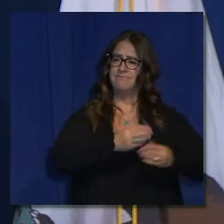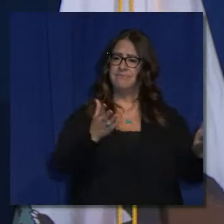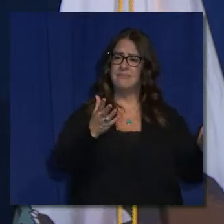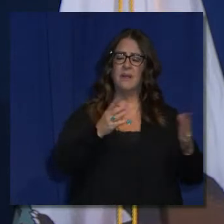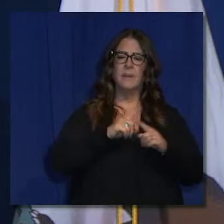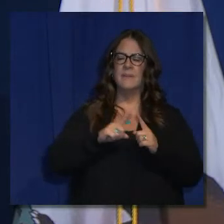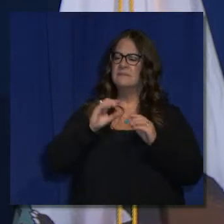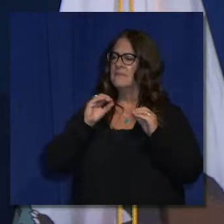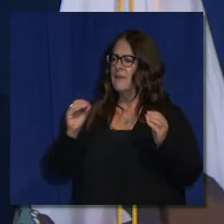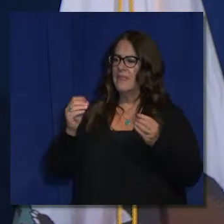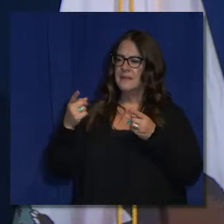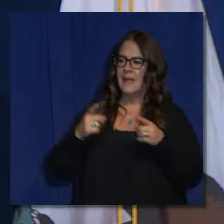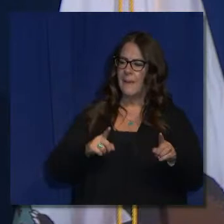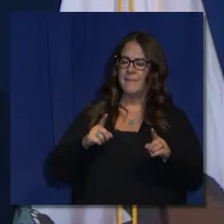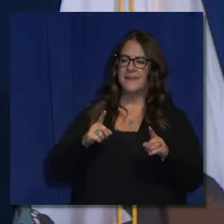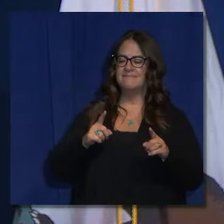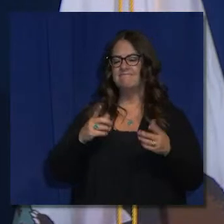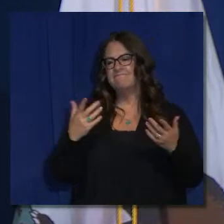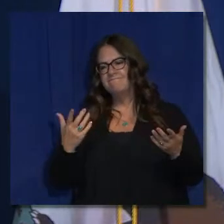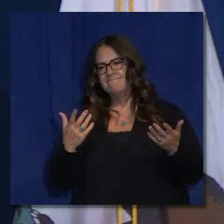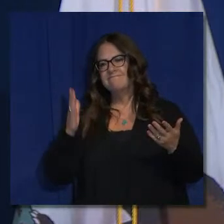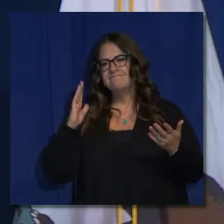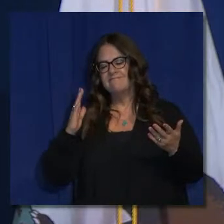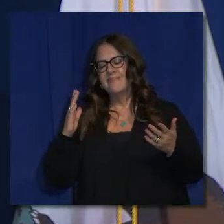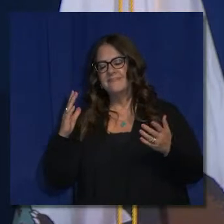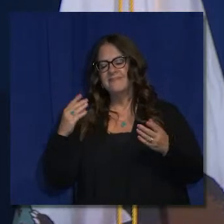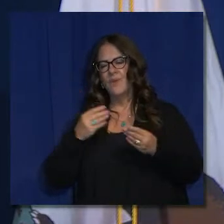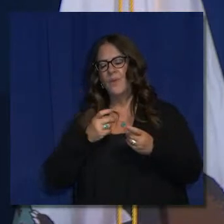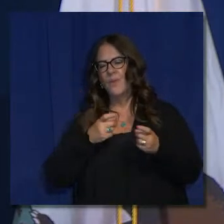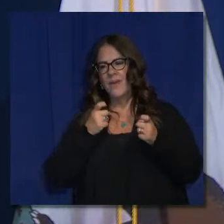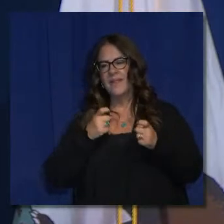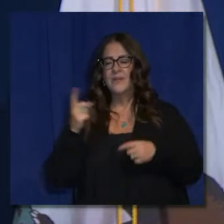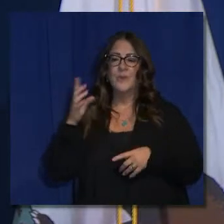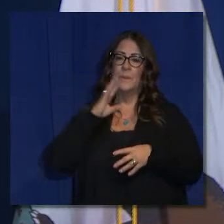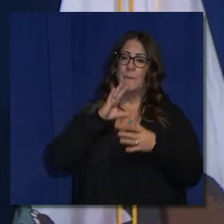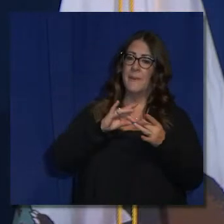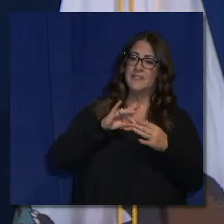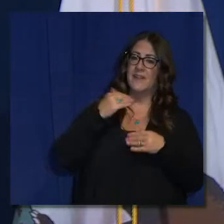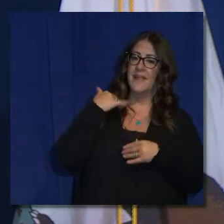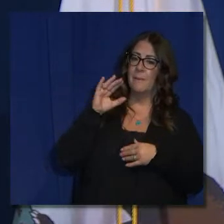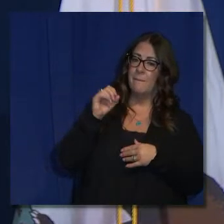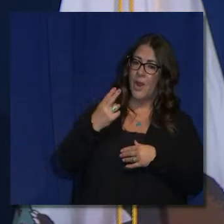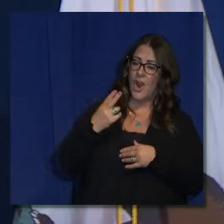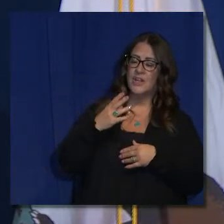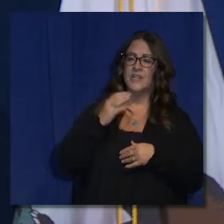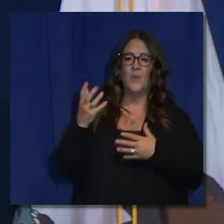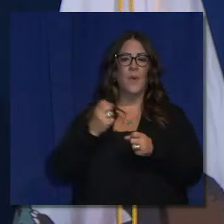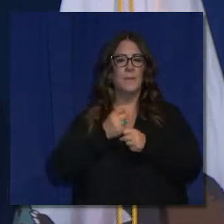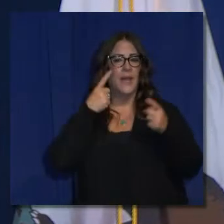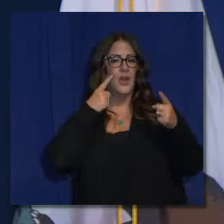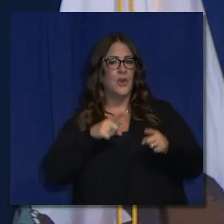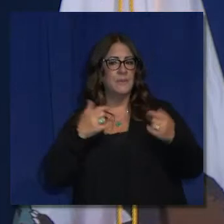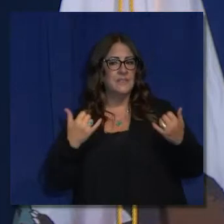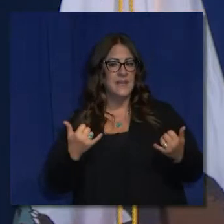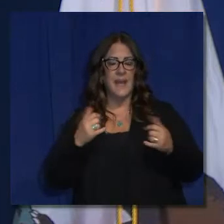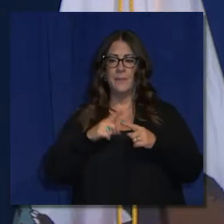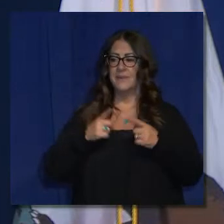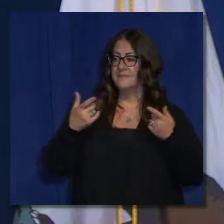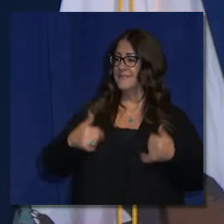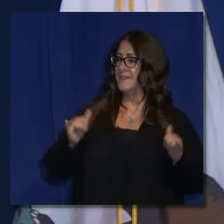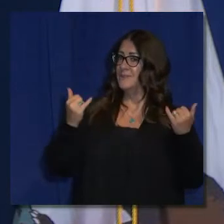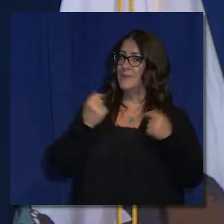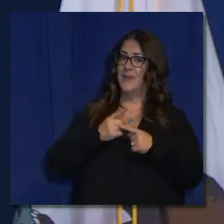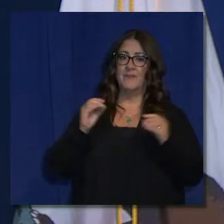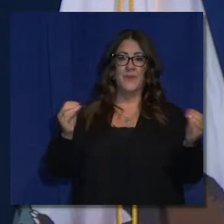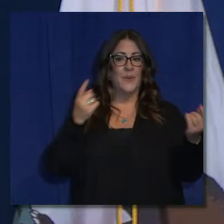nothing about this has happened quickly. You introduced the idea in March and you wanted to reach an agreement before today. We're here today with no agreement,